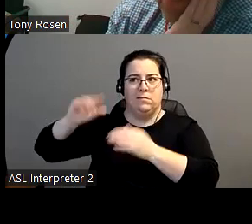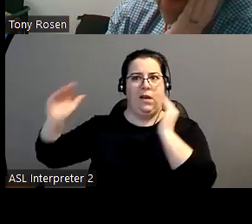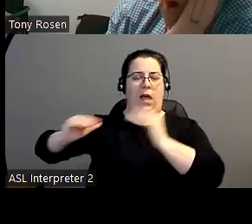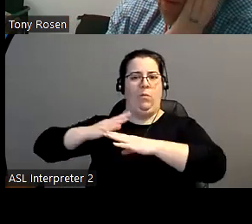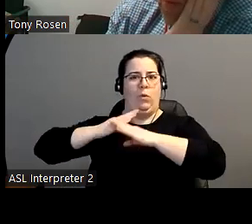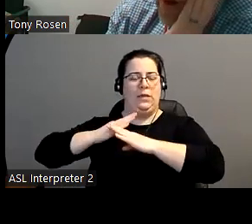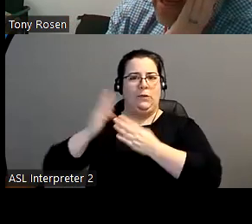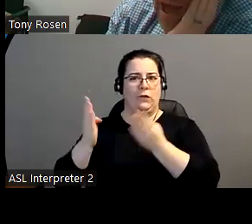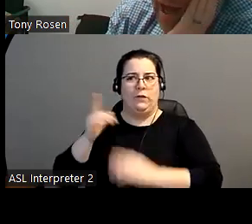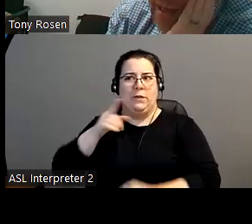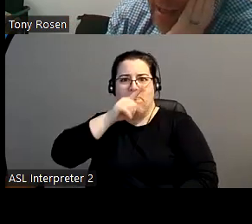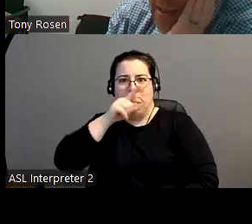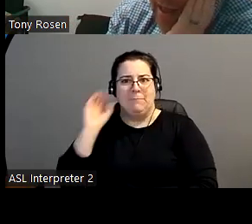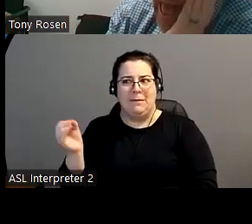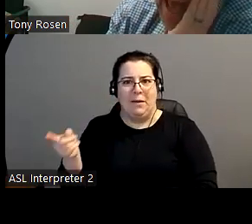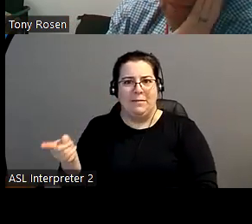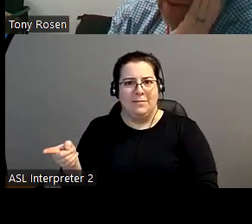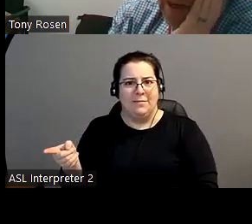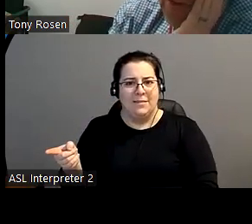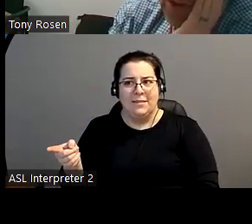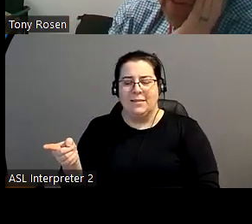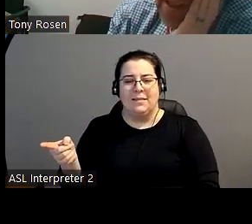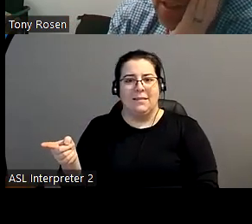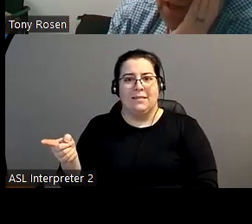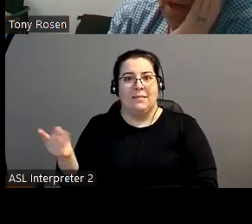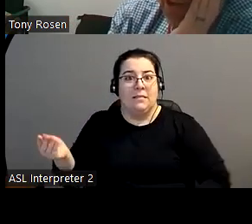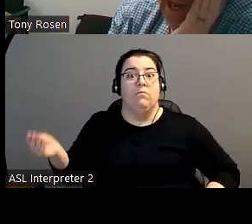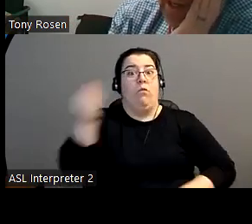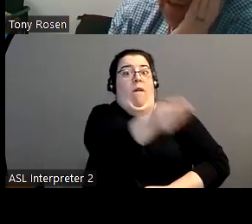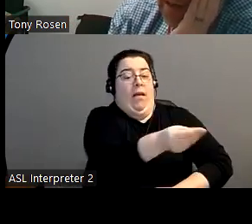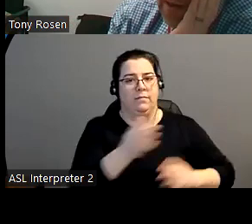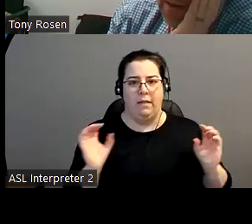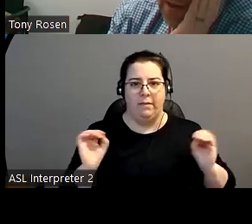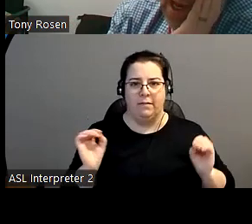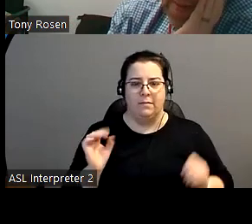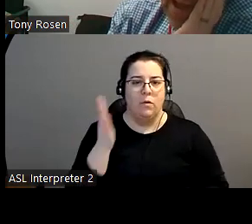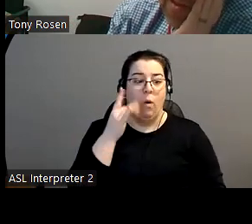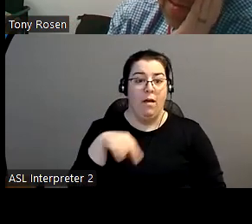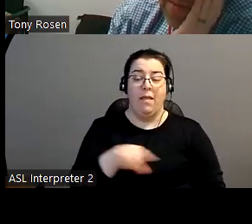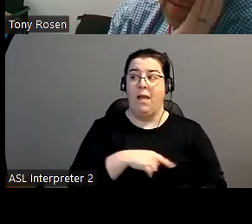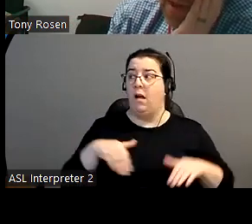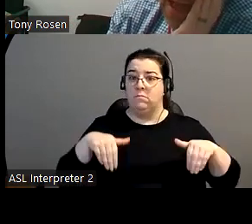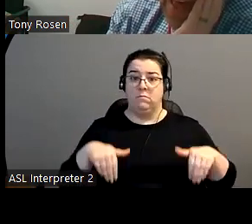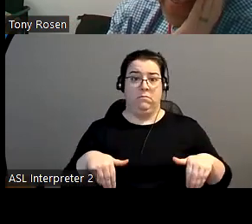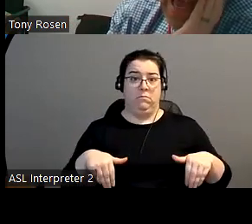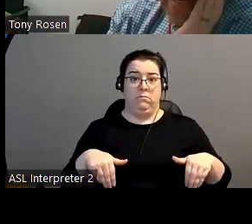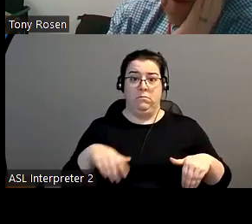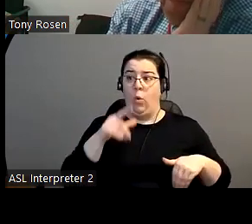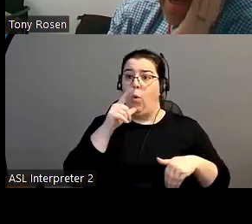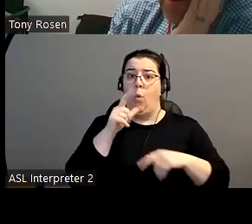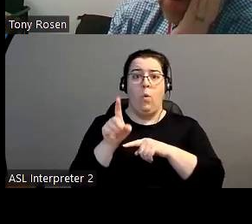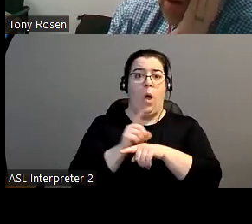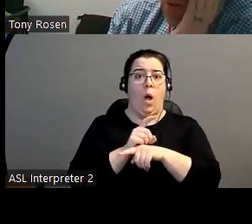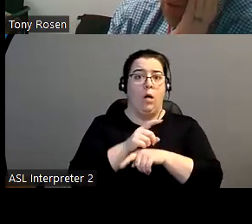They don't realize that adult protective services initiated EMS. They say